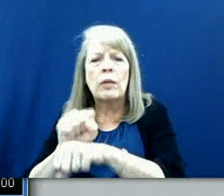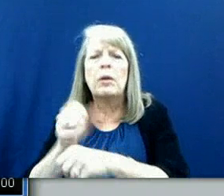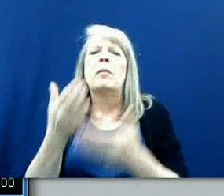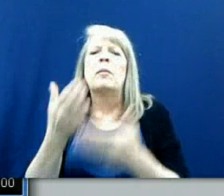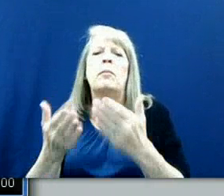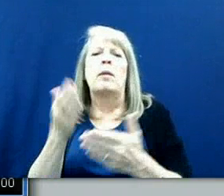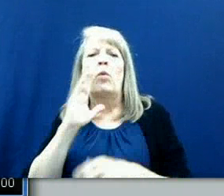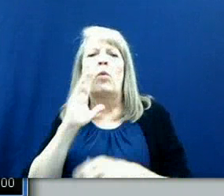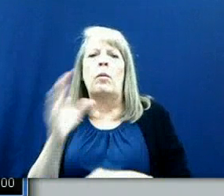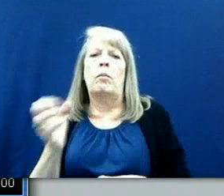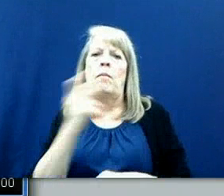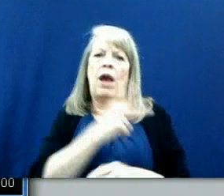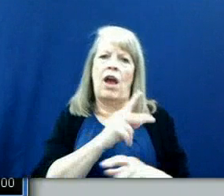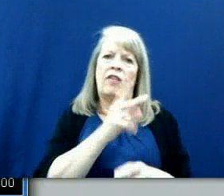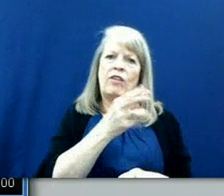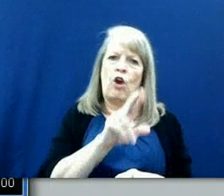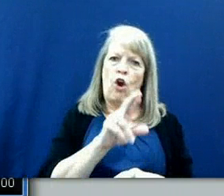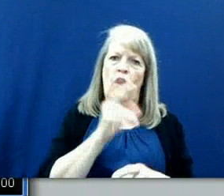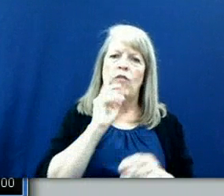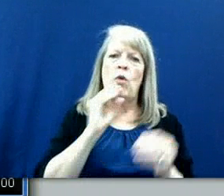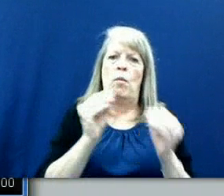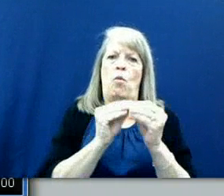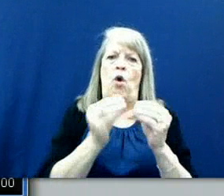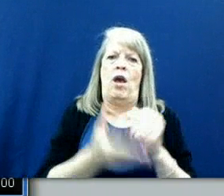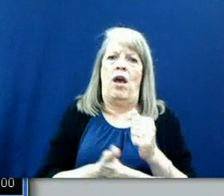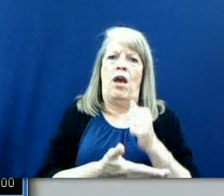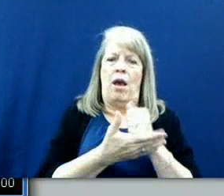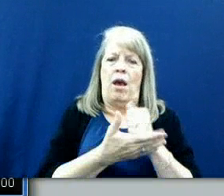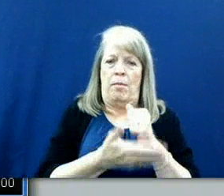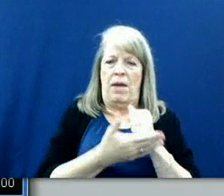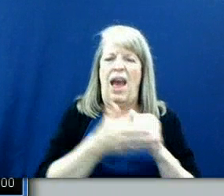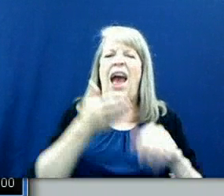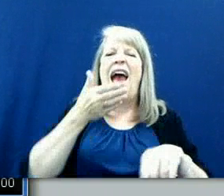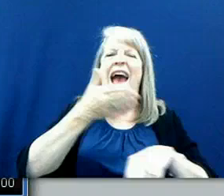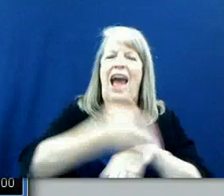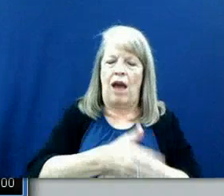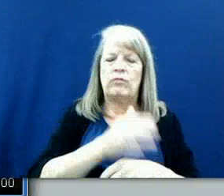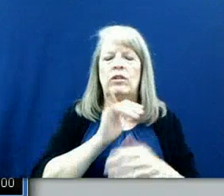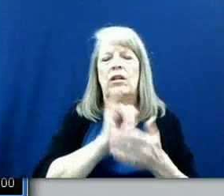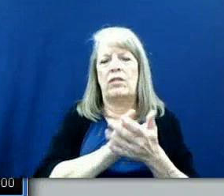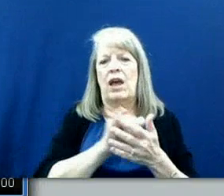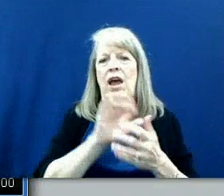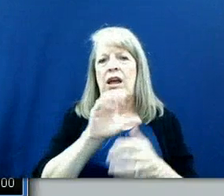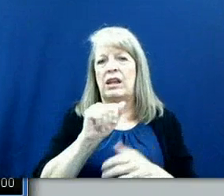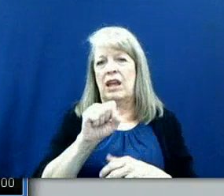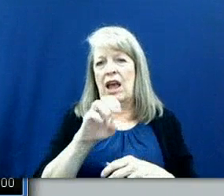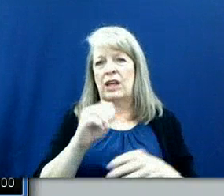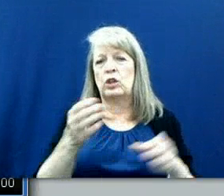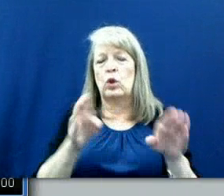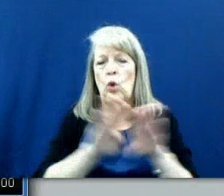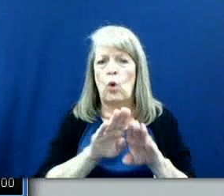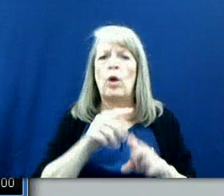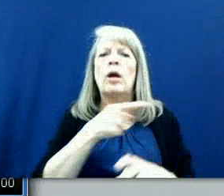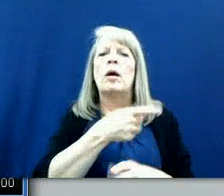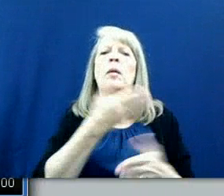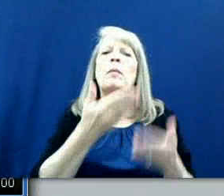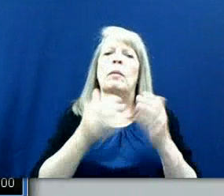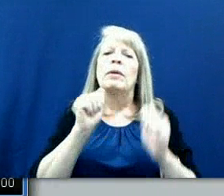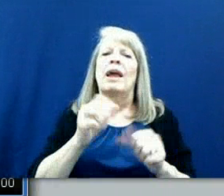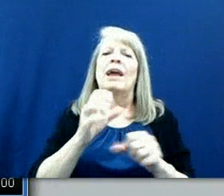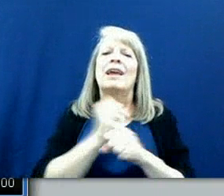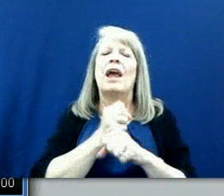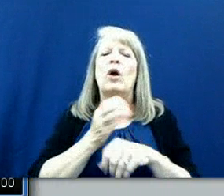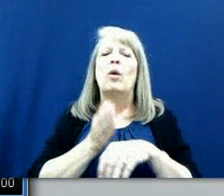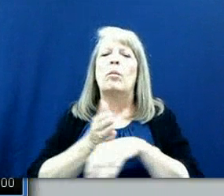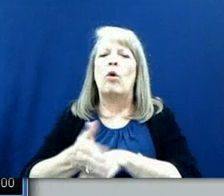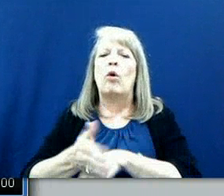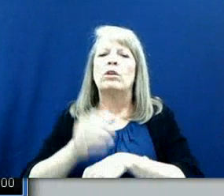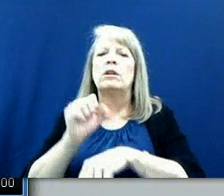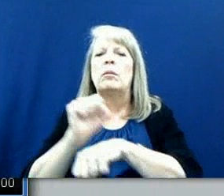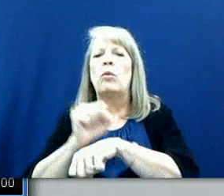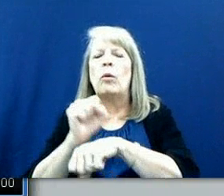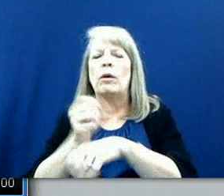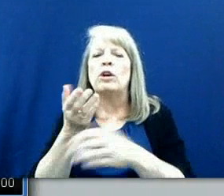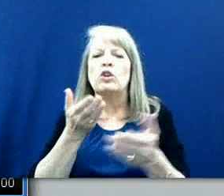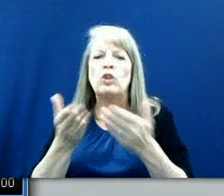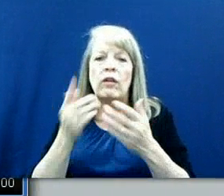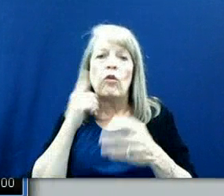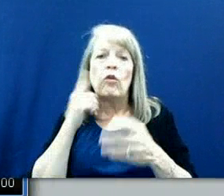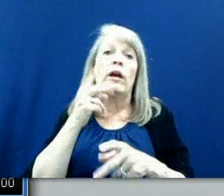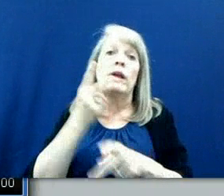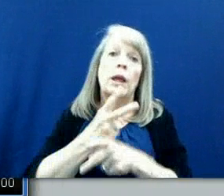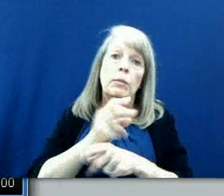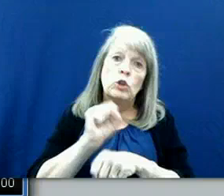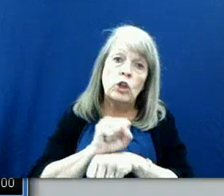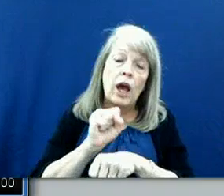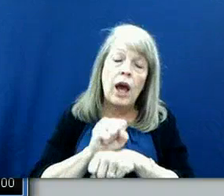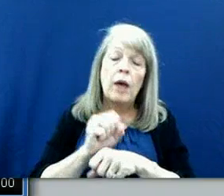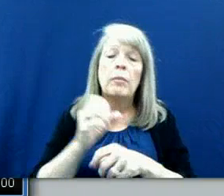is closed. They may be eligible for post-employment services to help keep their job, get their job back, move ahead on